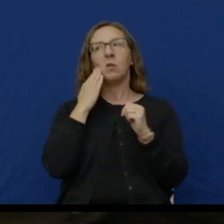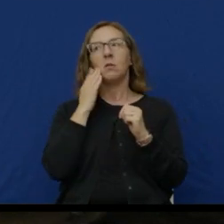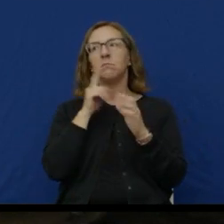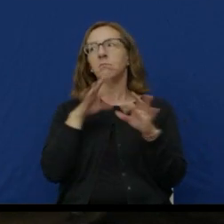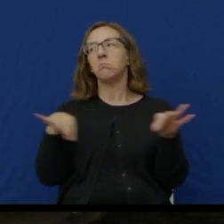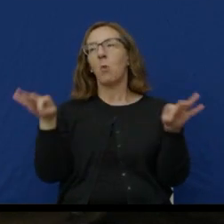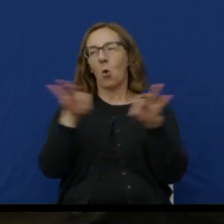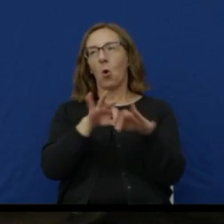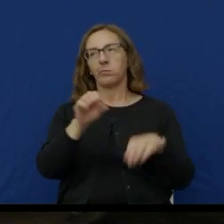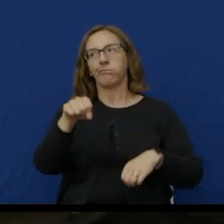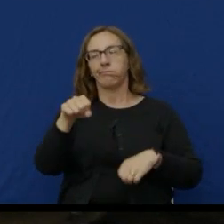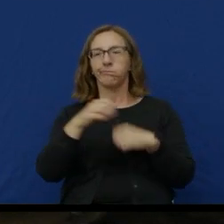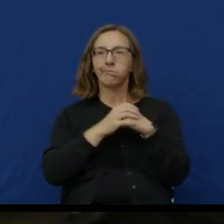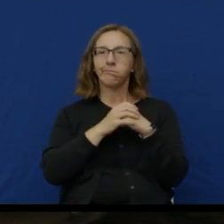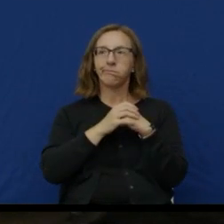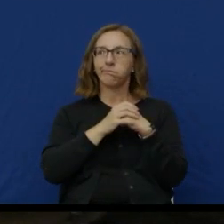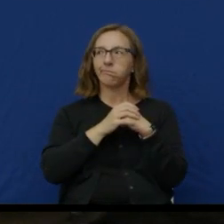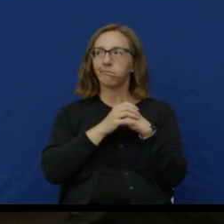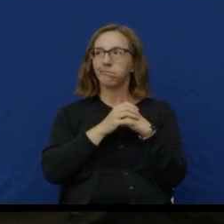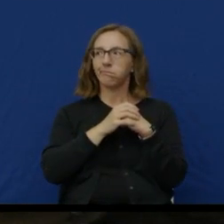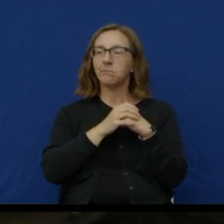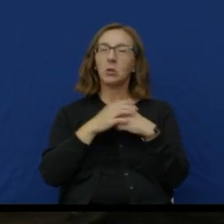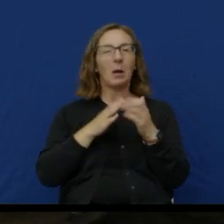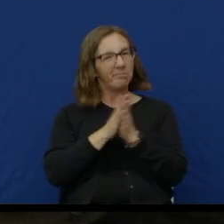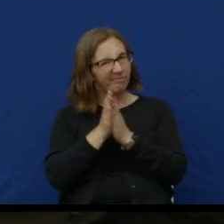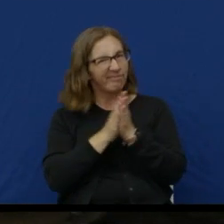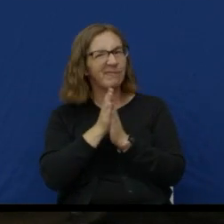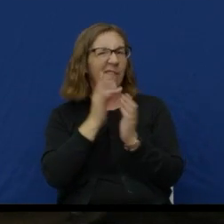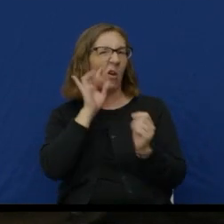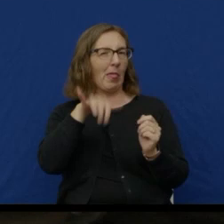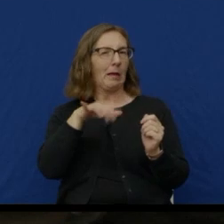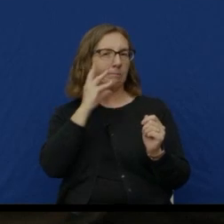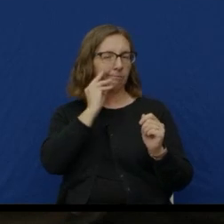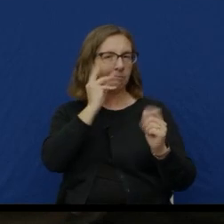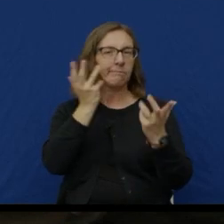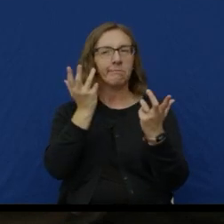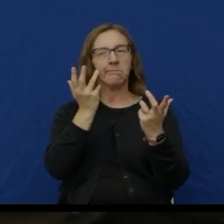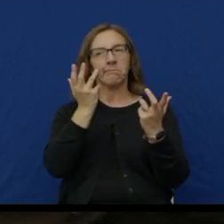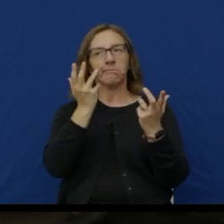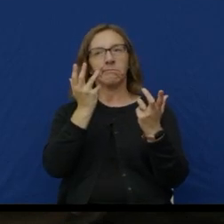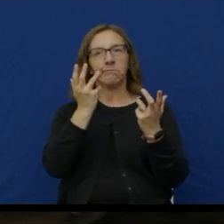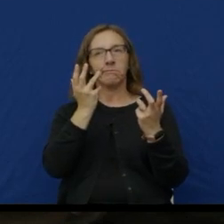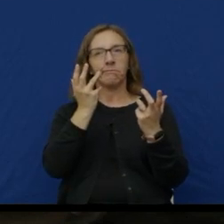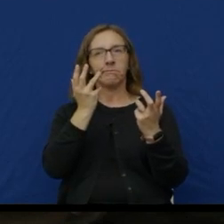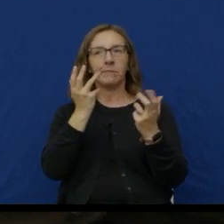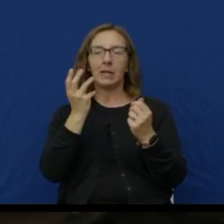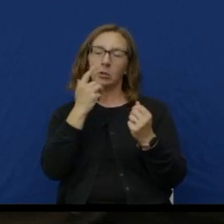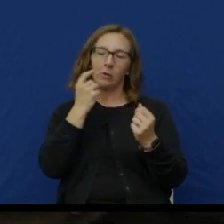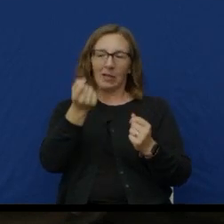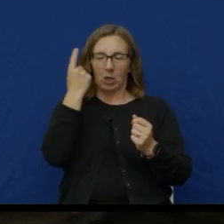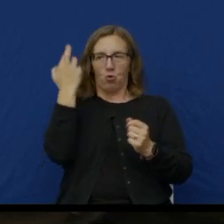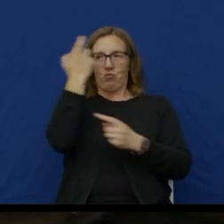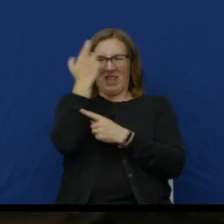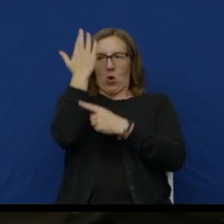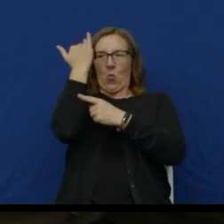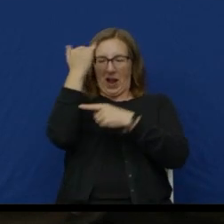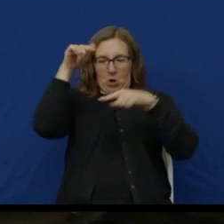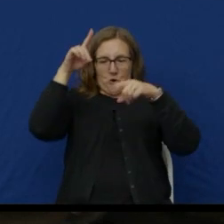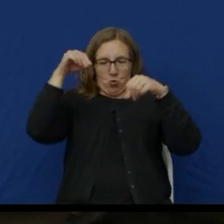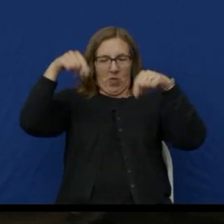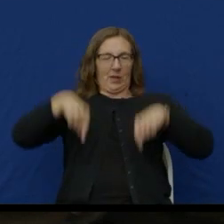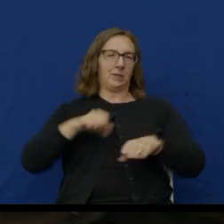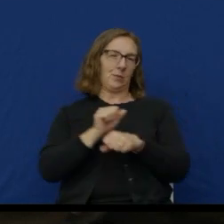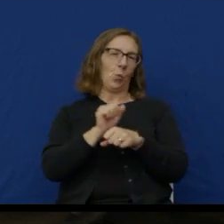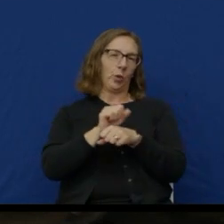is. So looking forward to that and getting back to what our whys are. It's